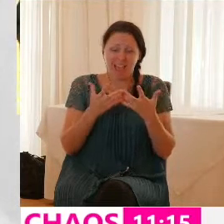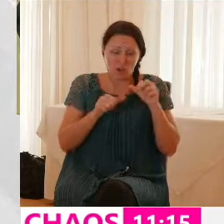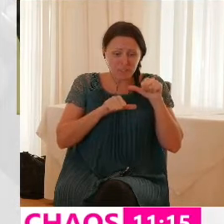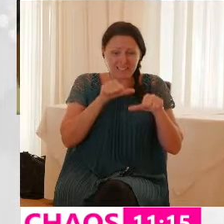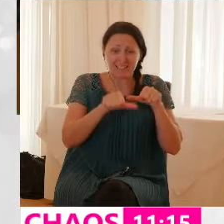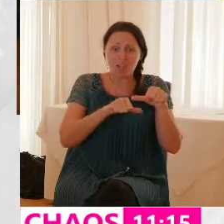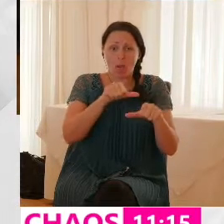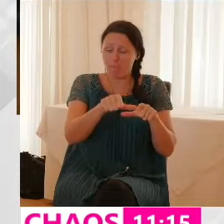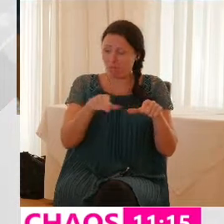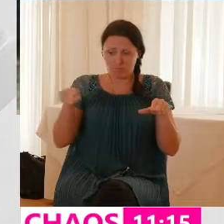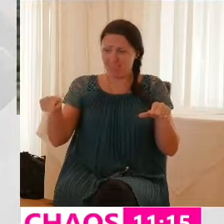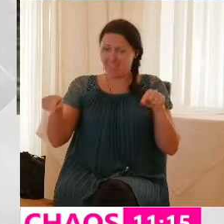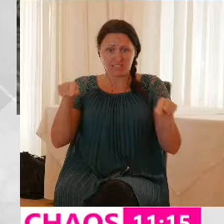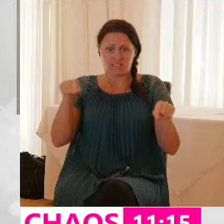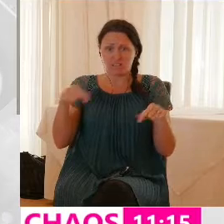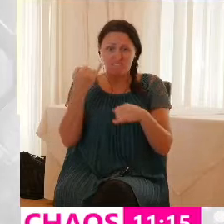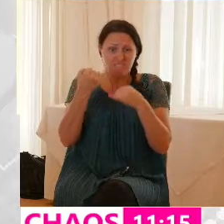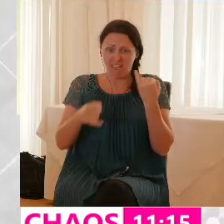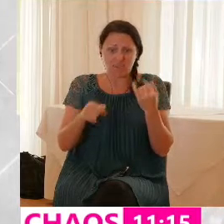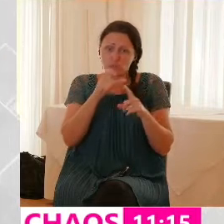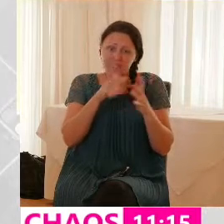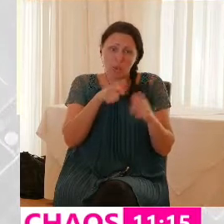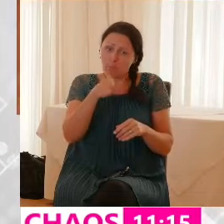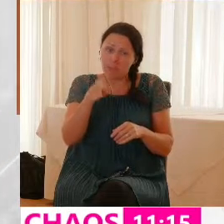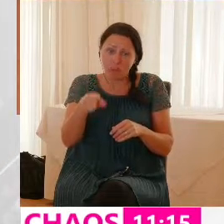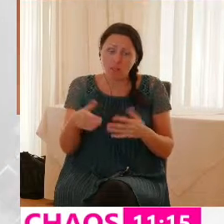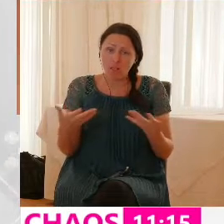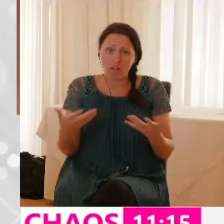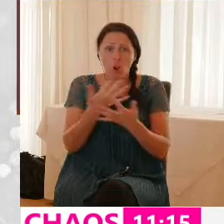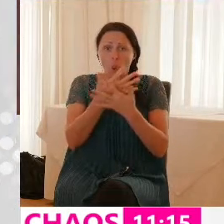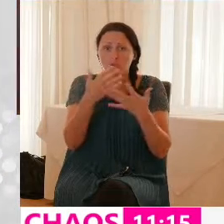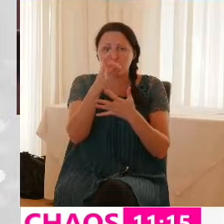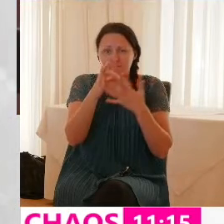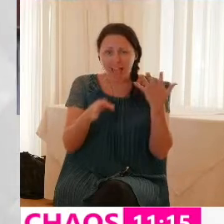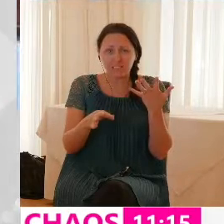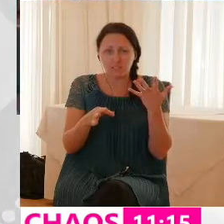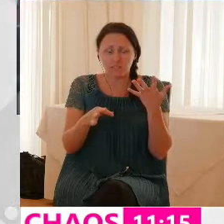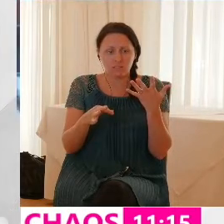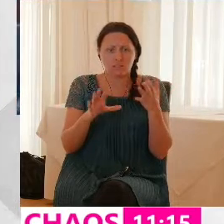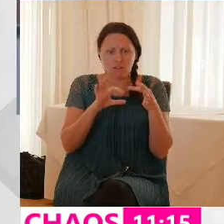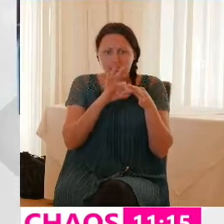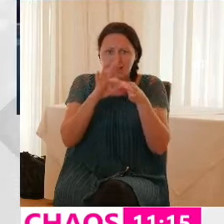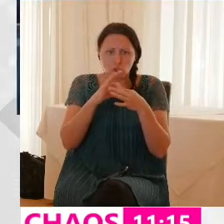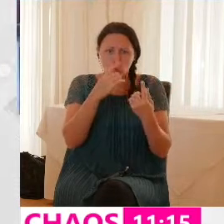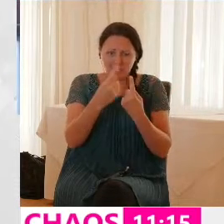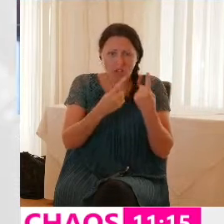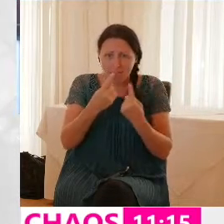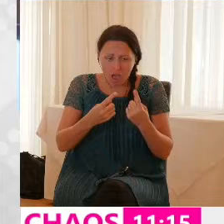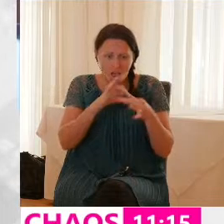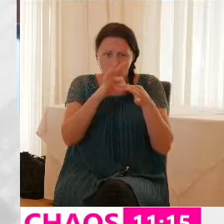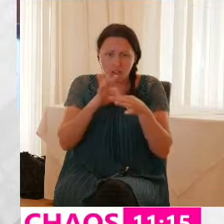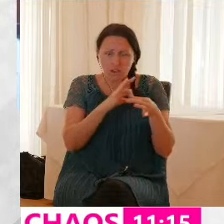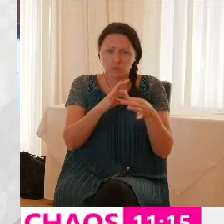failing disabled people in terms of employment. A lot of factors are giving hands to each other to shape